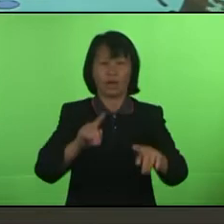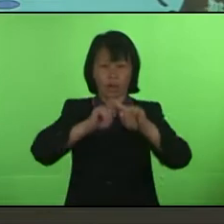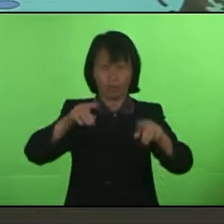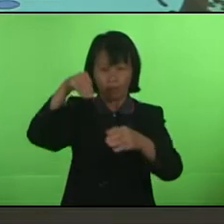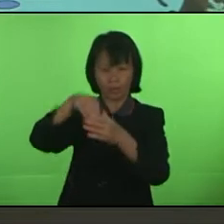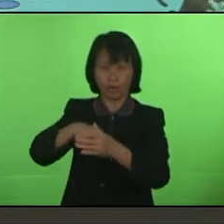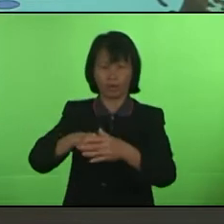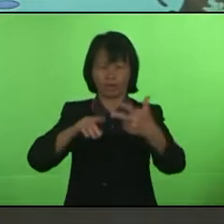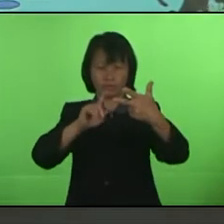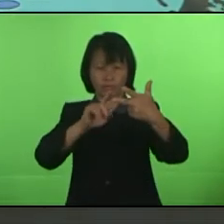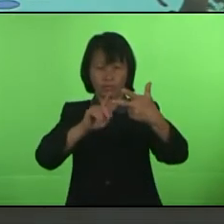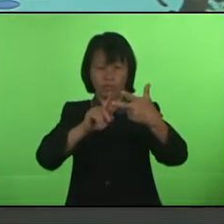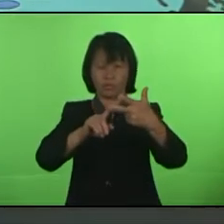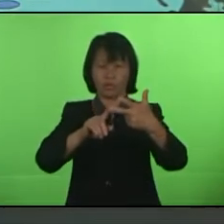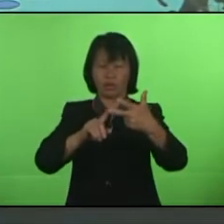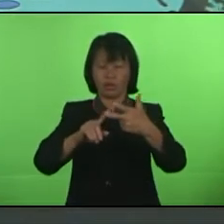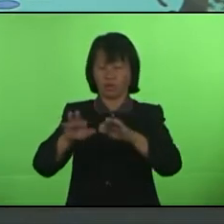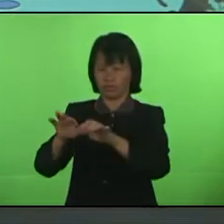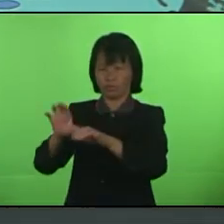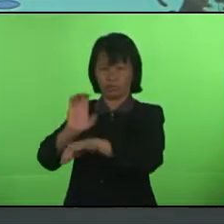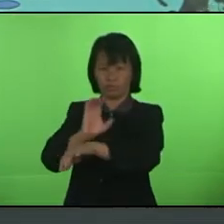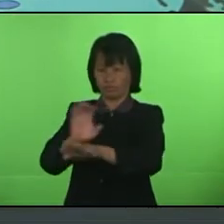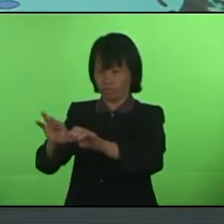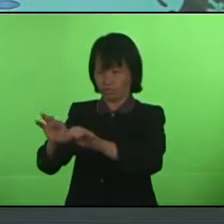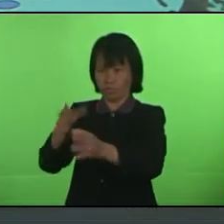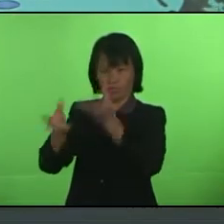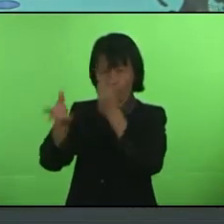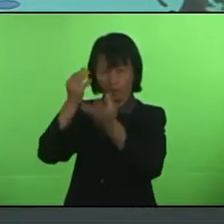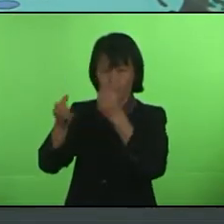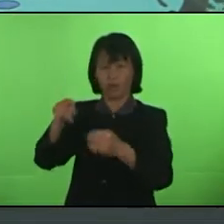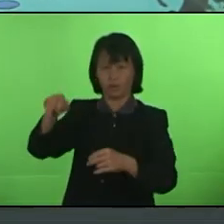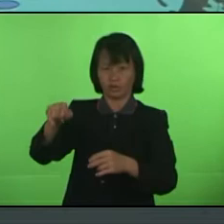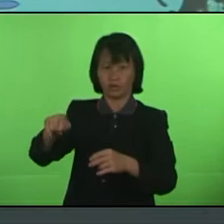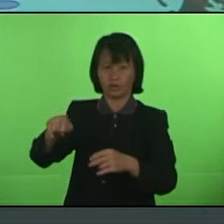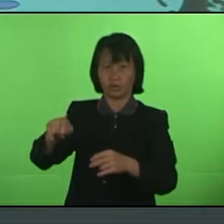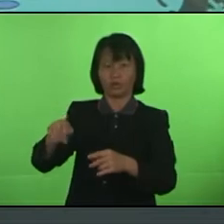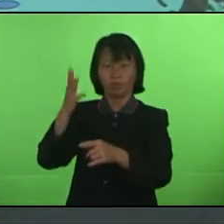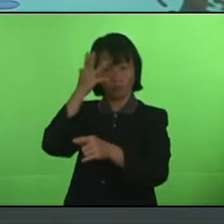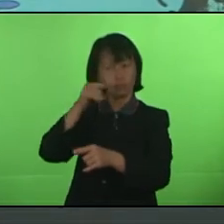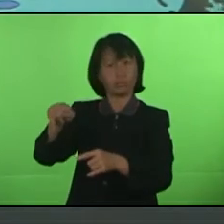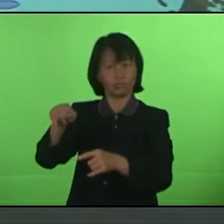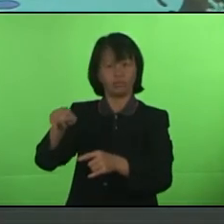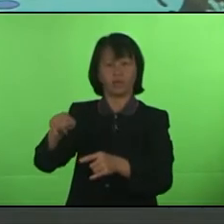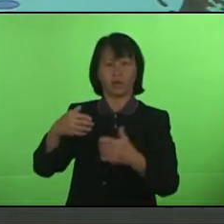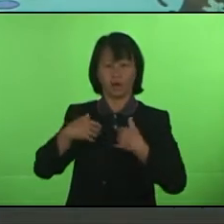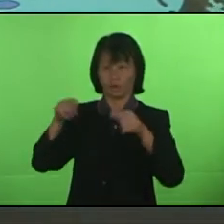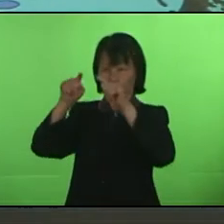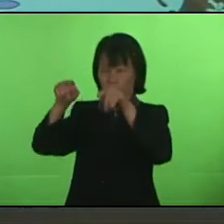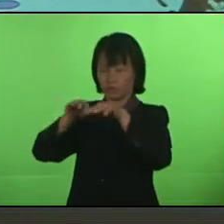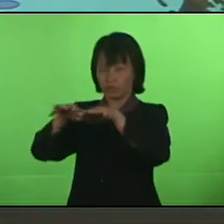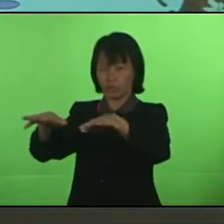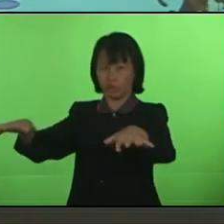these materials are also there for you, but with a twist. The twist here, the beauty here is